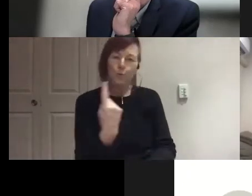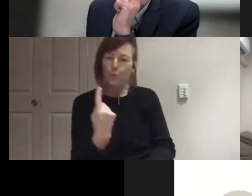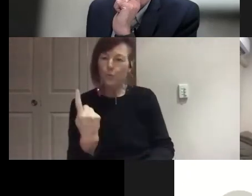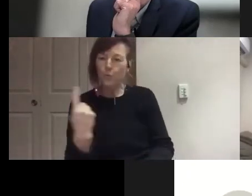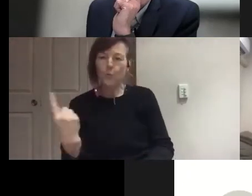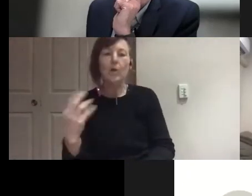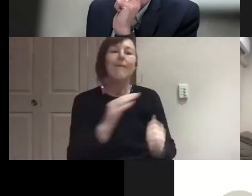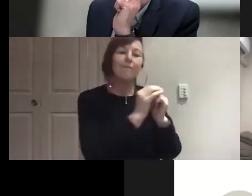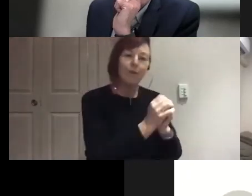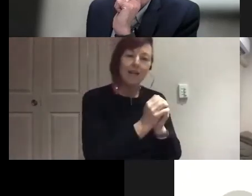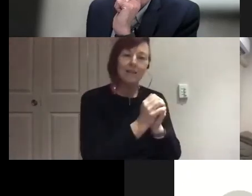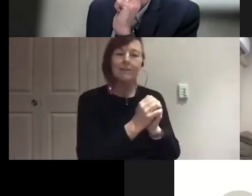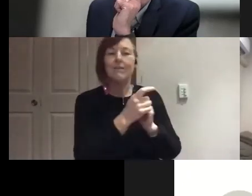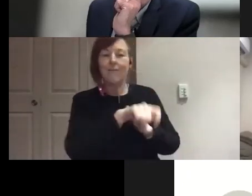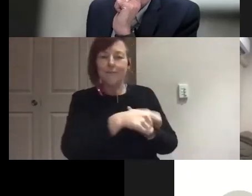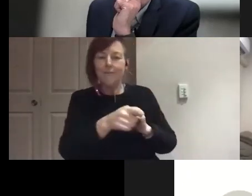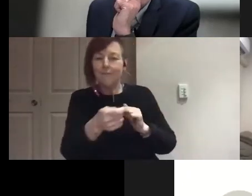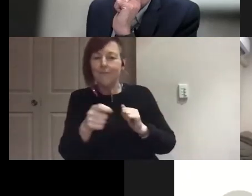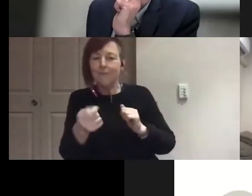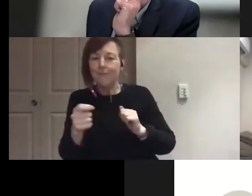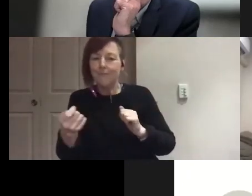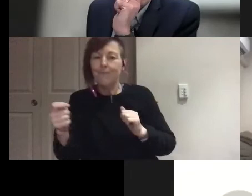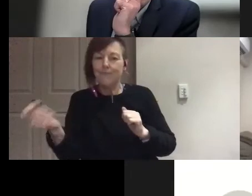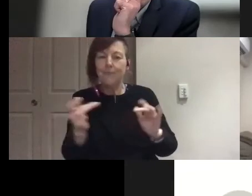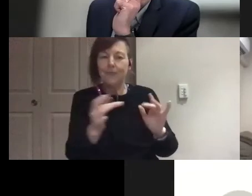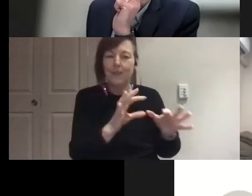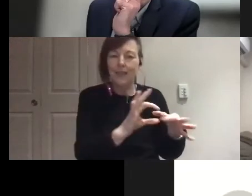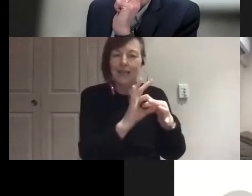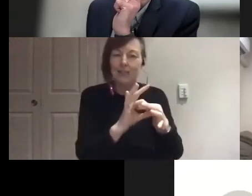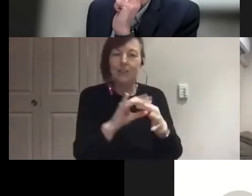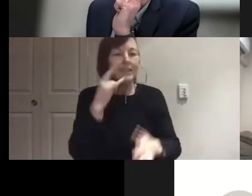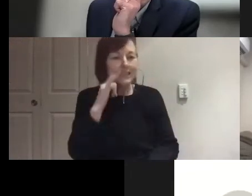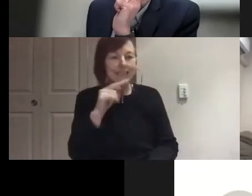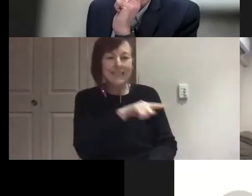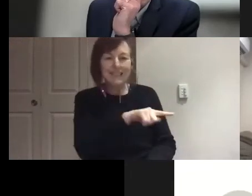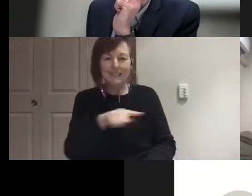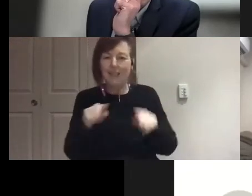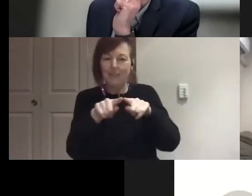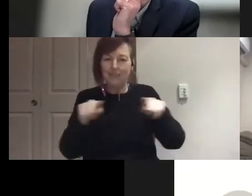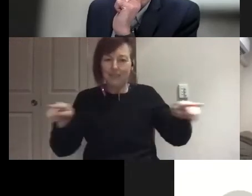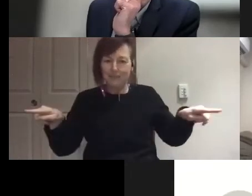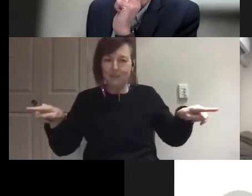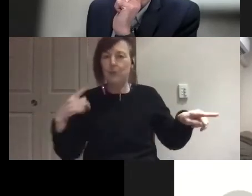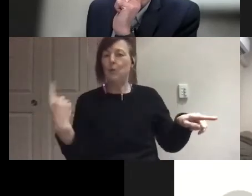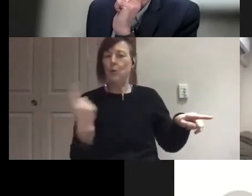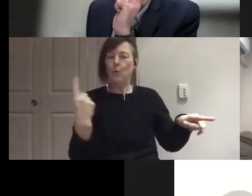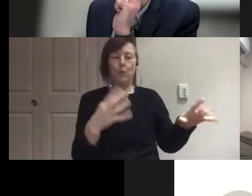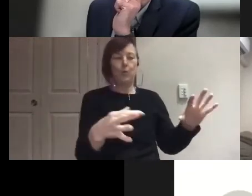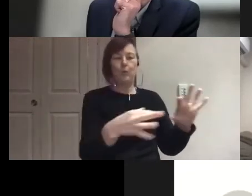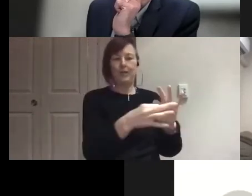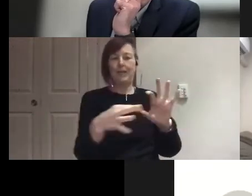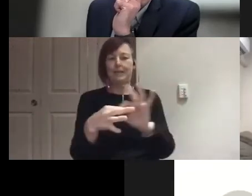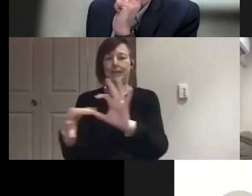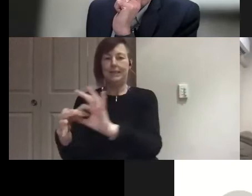of the friends, and getting urgent testing done that way to try to find people who are not identifiable through